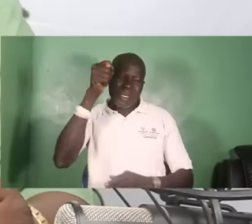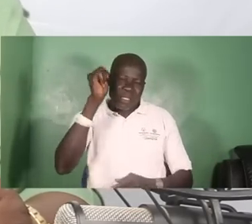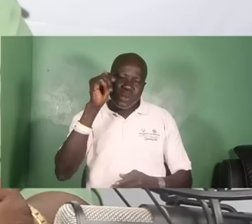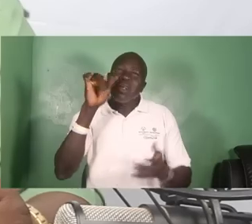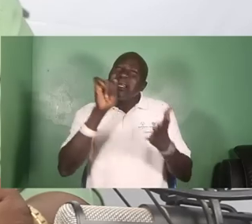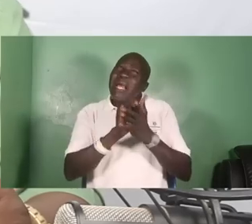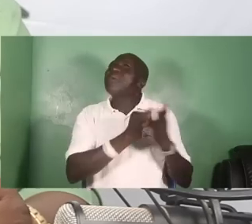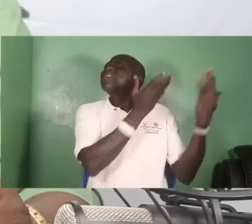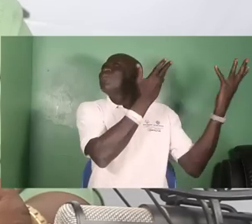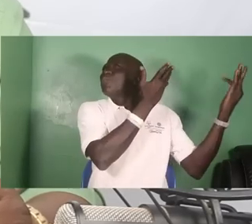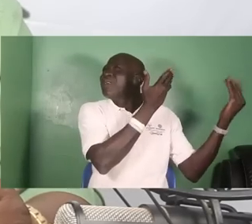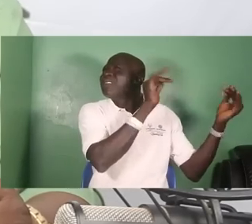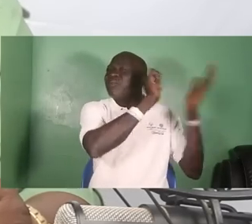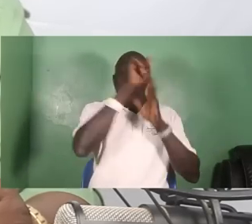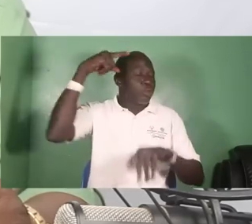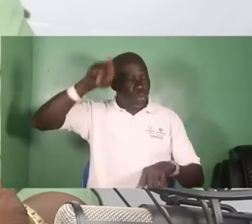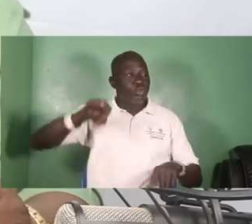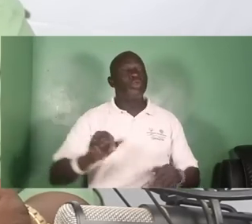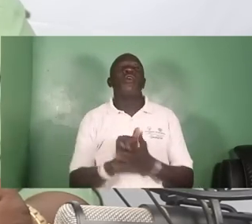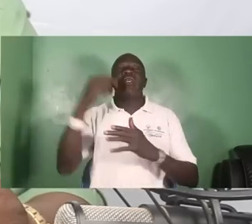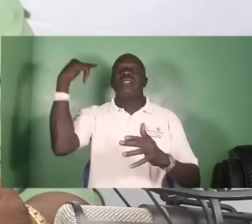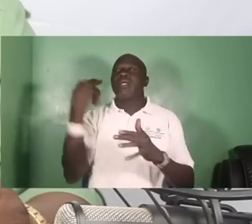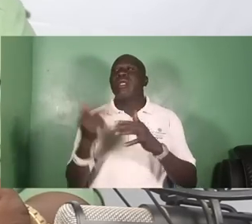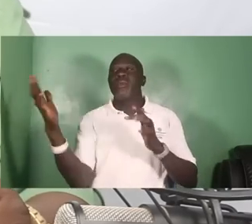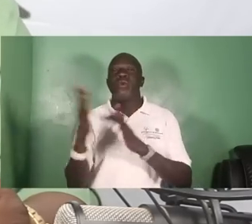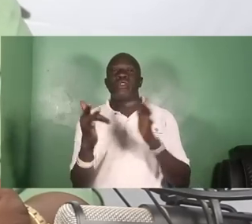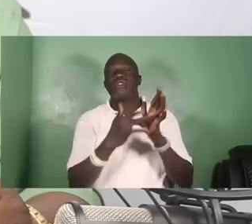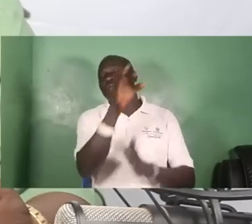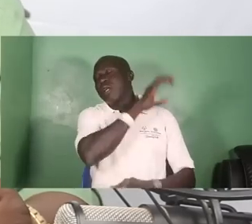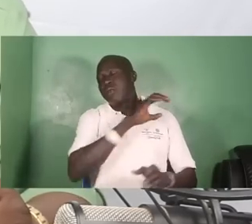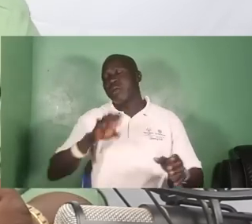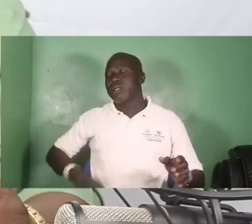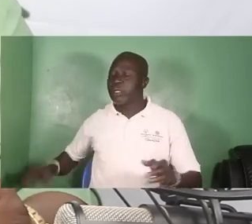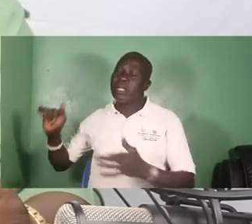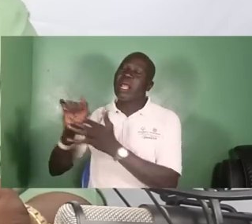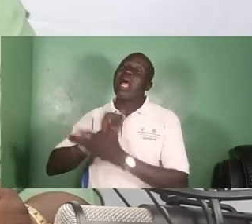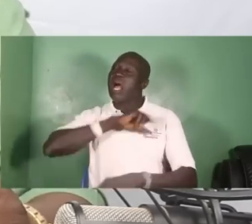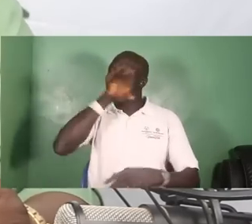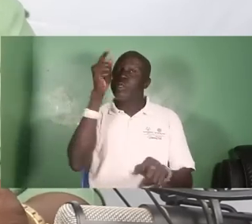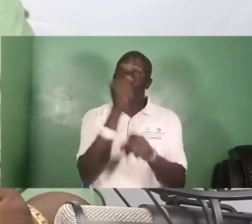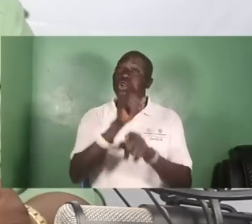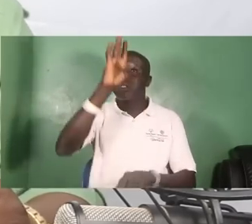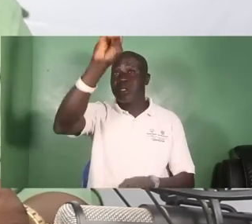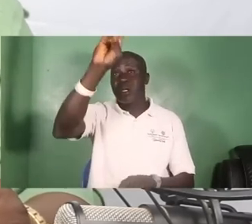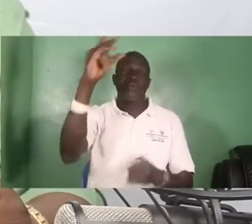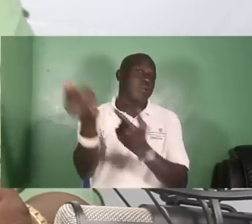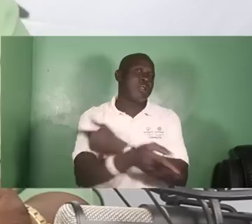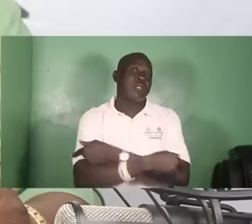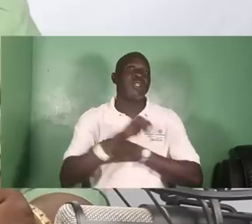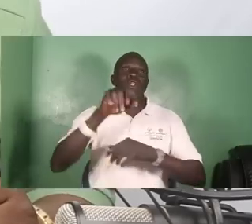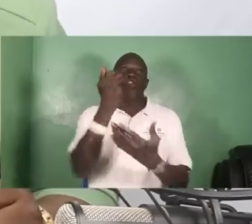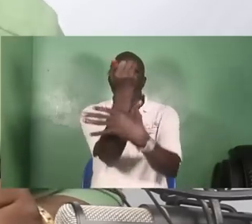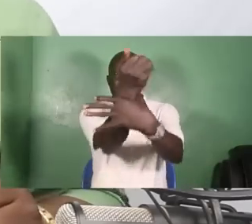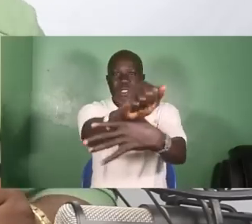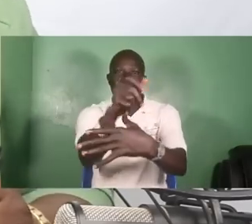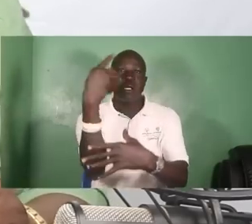ti reti lara re. Testimony they have been expecting from. Loruko Jesu ti na. In the name of Jesus Christ of Nazareth. Mo ni laarin ojo meje. I said within 7 days. Wa